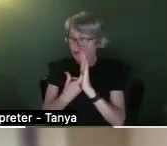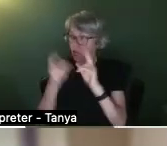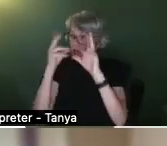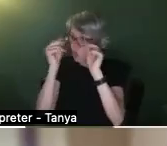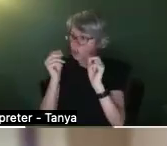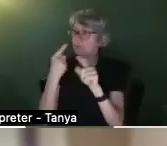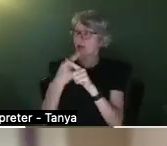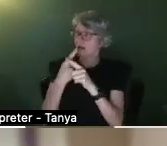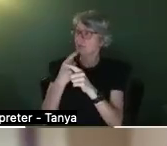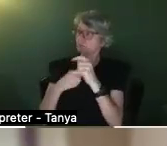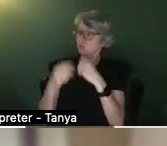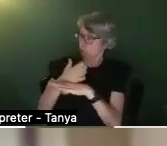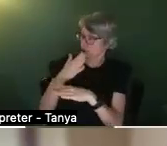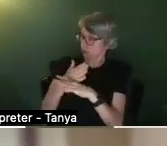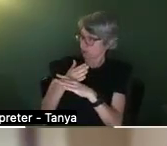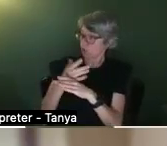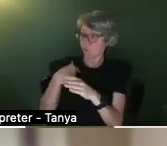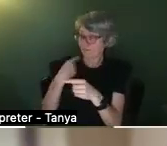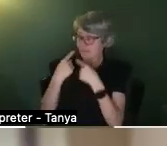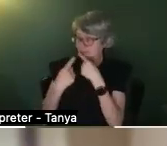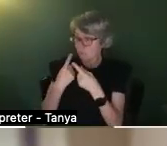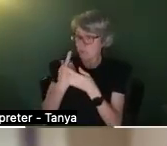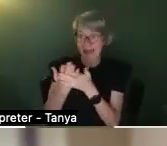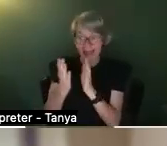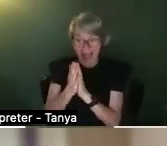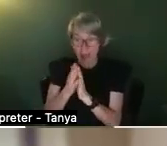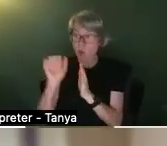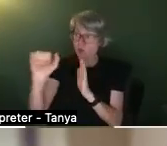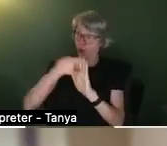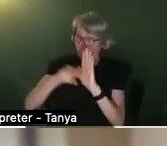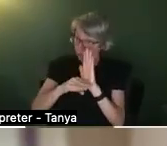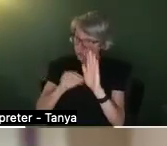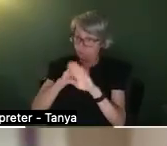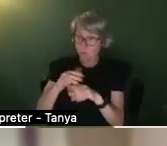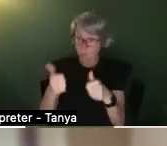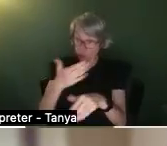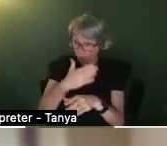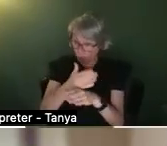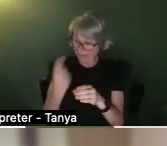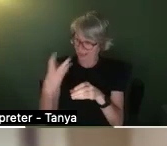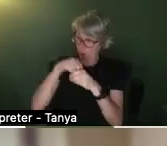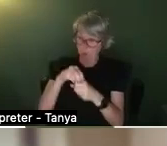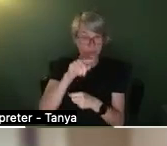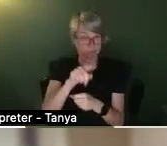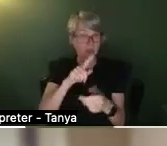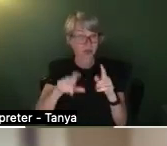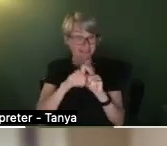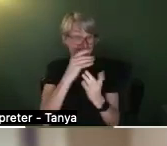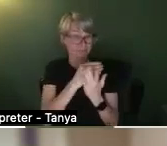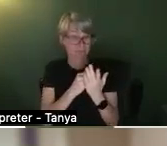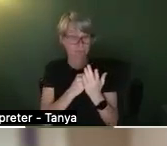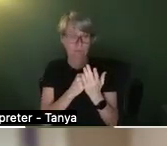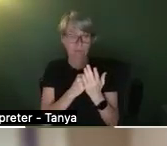about how intellectual disability can be incorporated into their standards. If you're from an accreditation authority and want specific